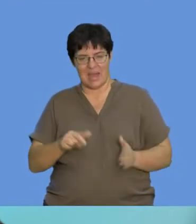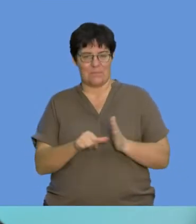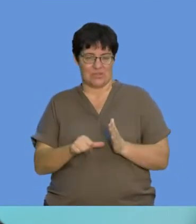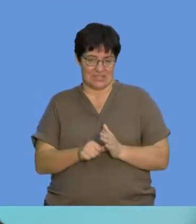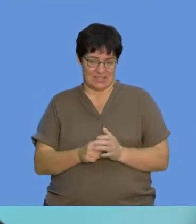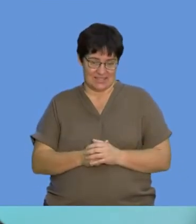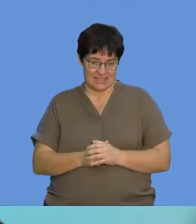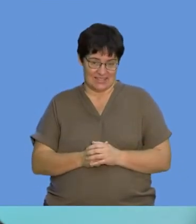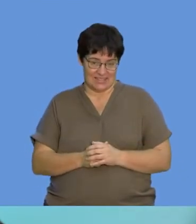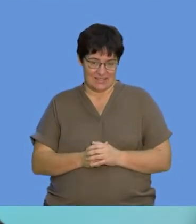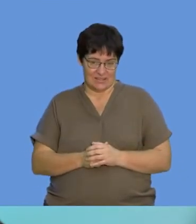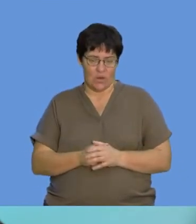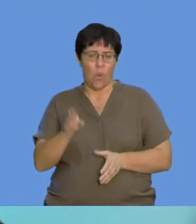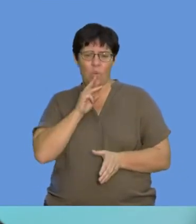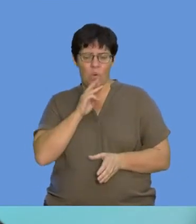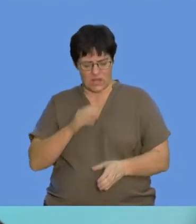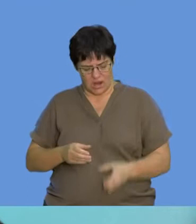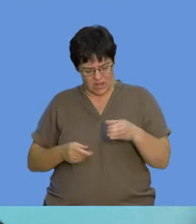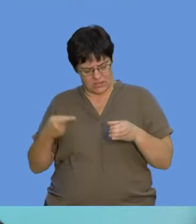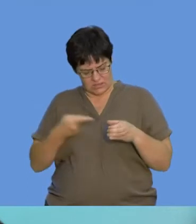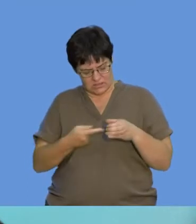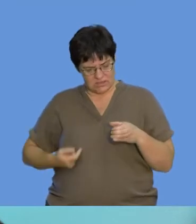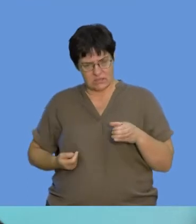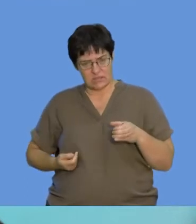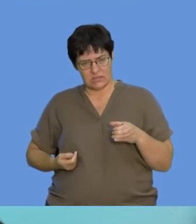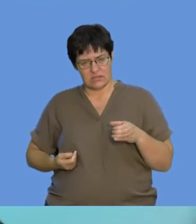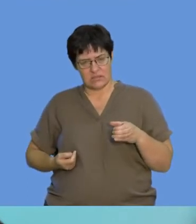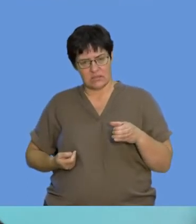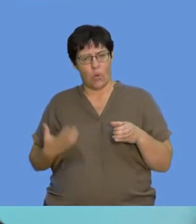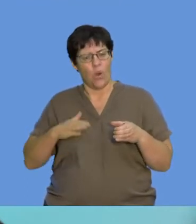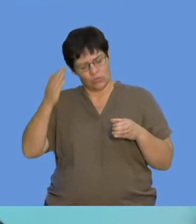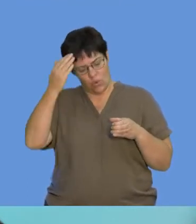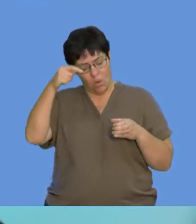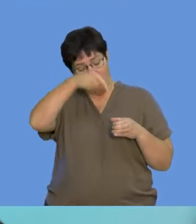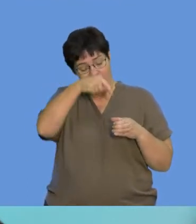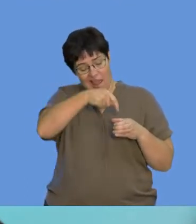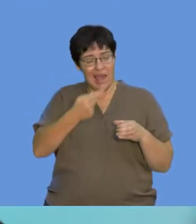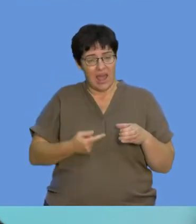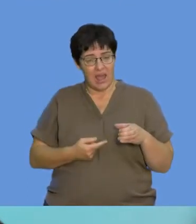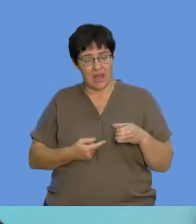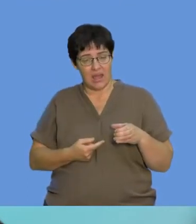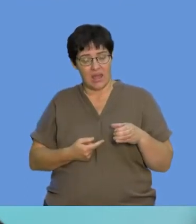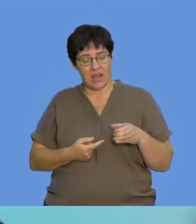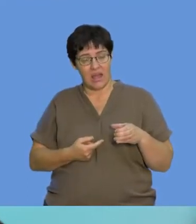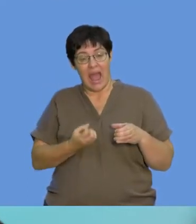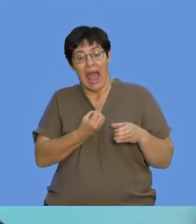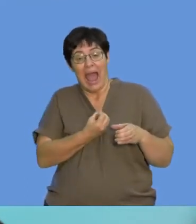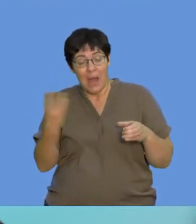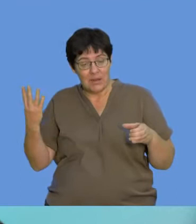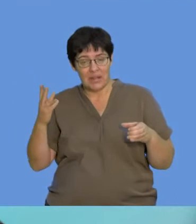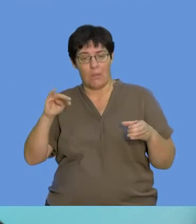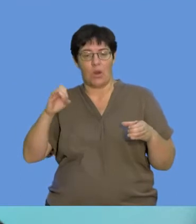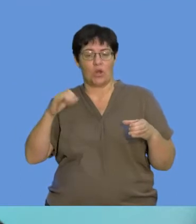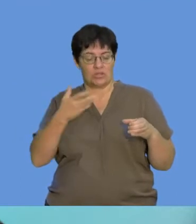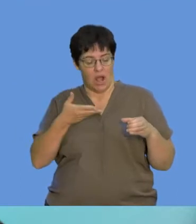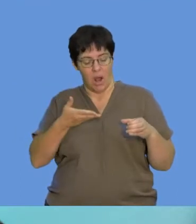to do with the numbers. Now, given a sample of a glass of water, now we want to determine exactly at the end of this